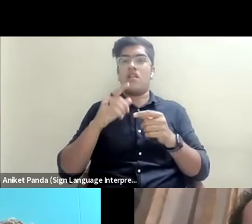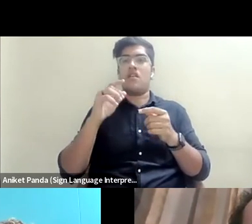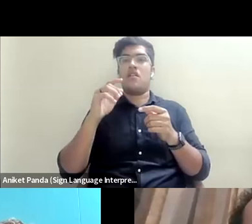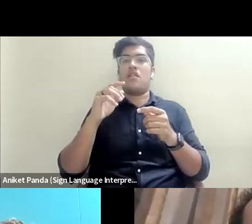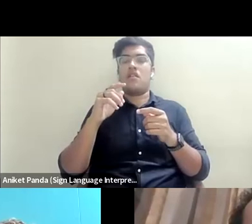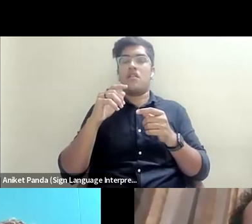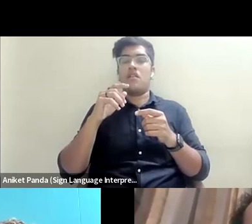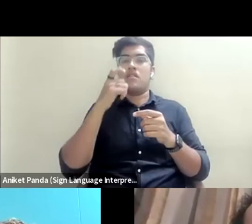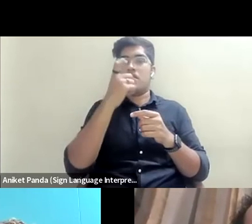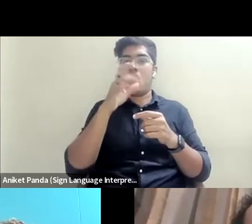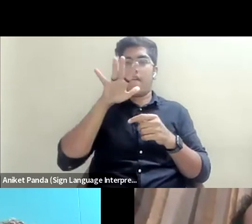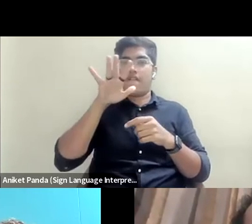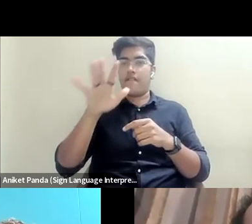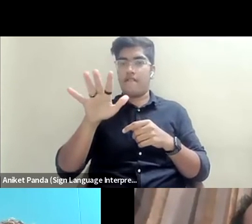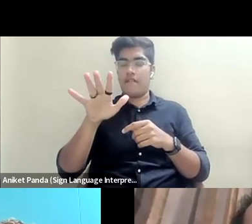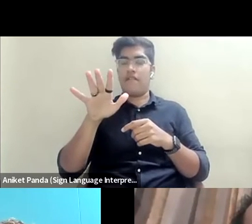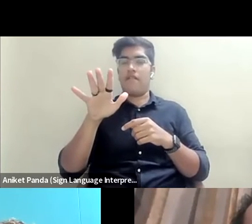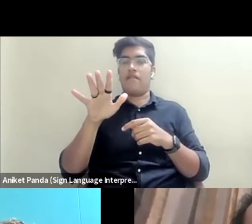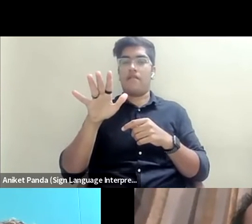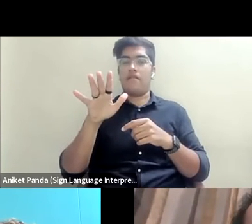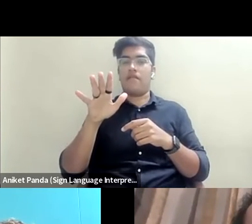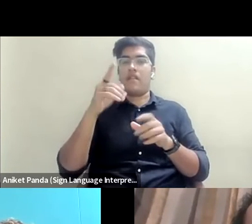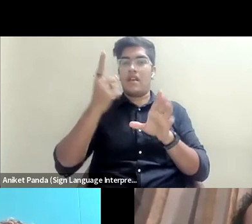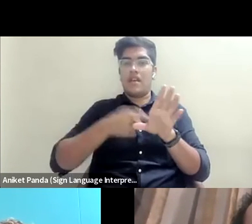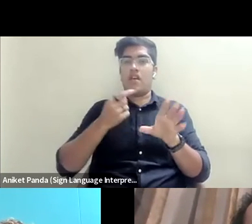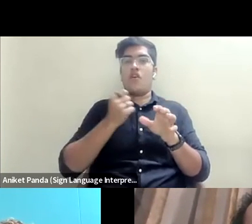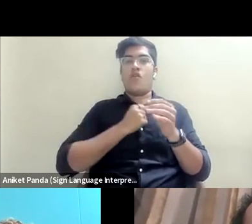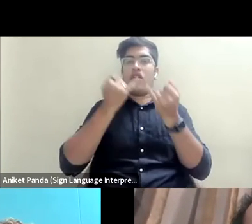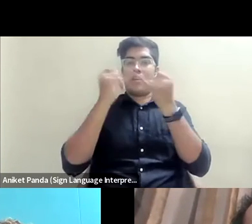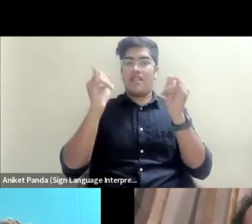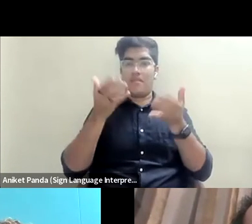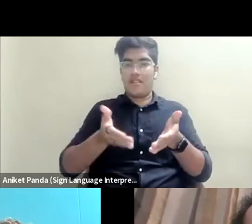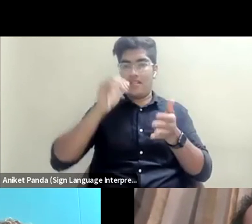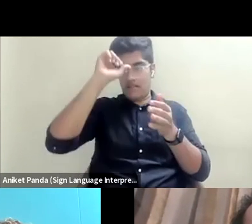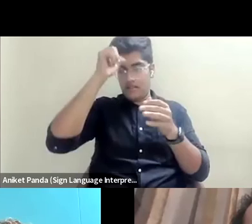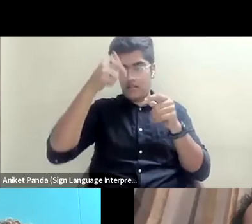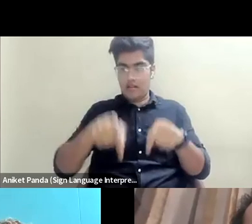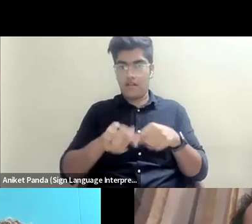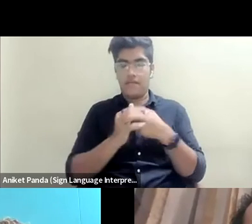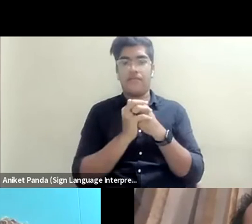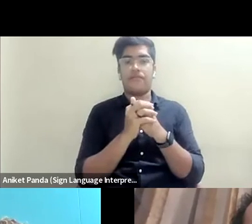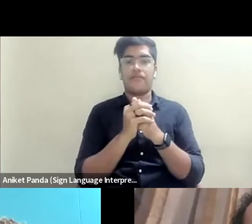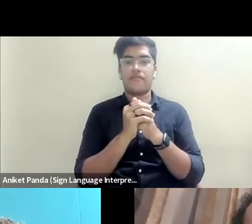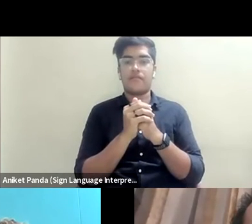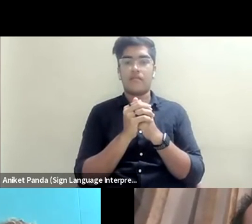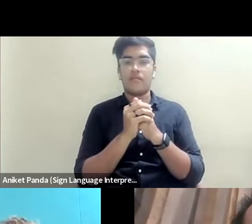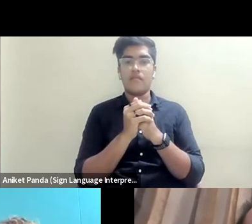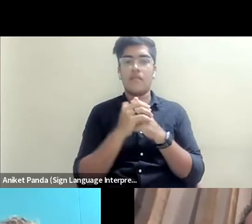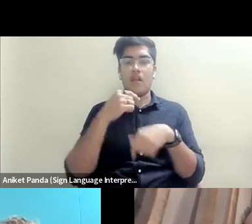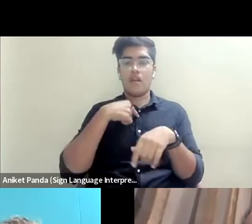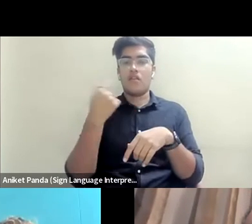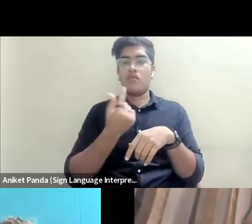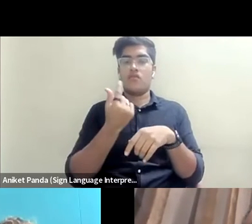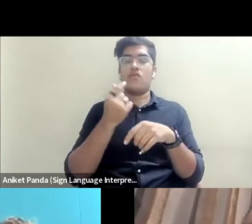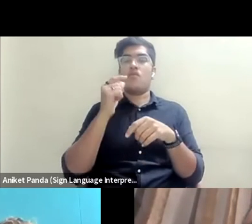the 75th year of our Azadi, right? I'm using the word